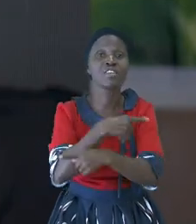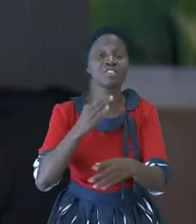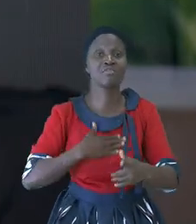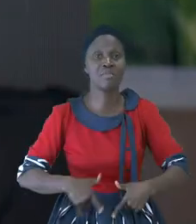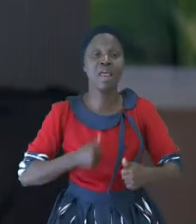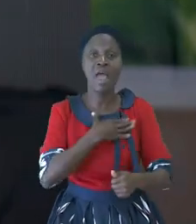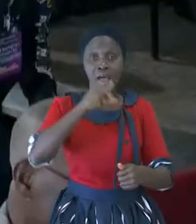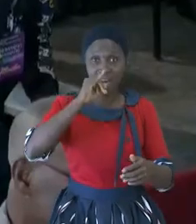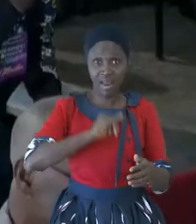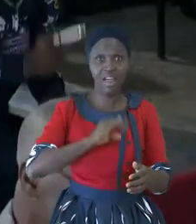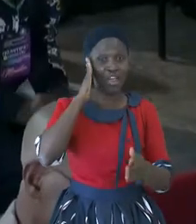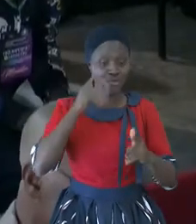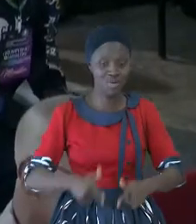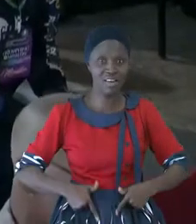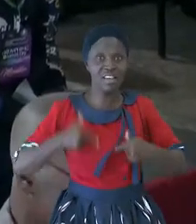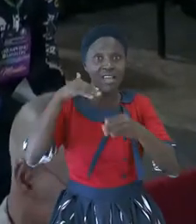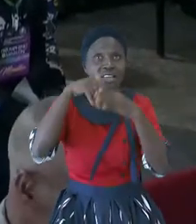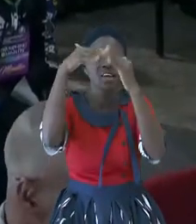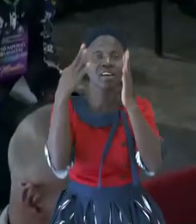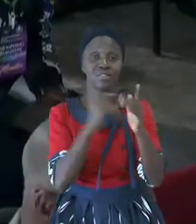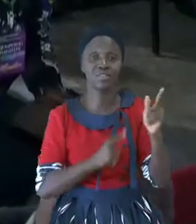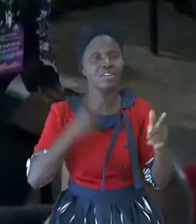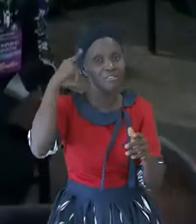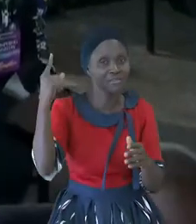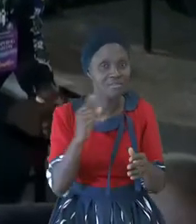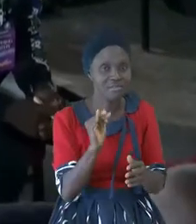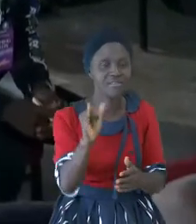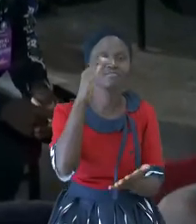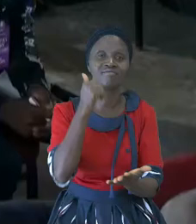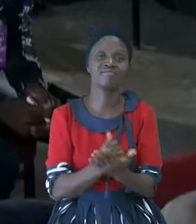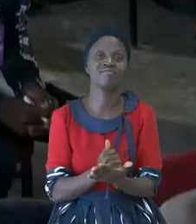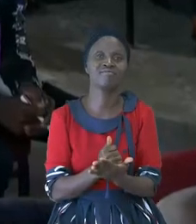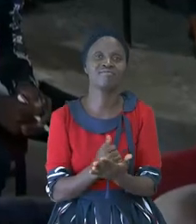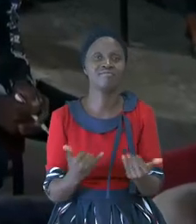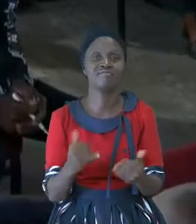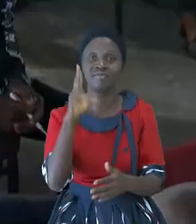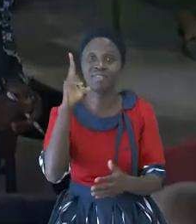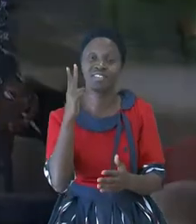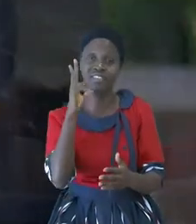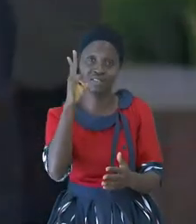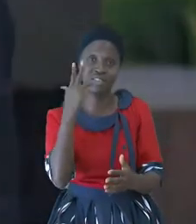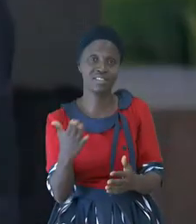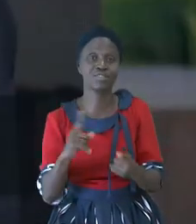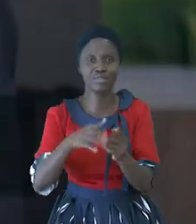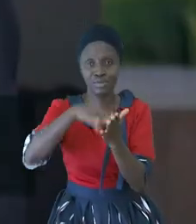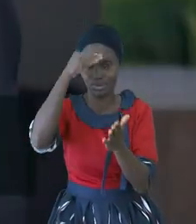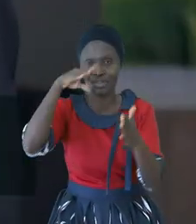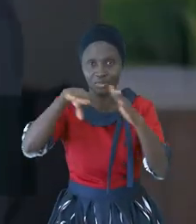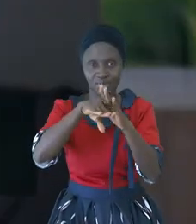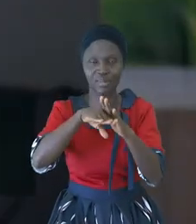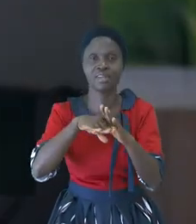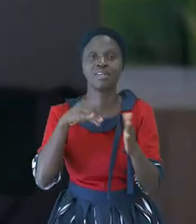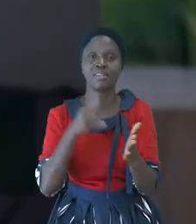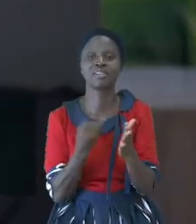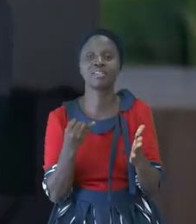Lord forever. Three things. Number one, the overflowing cup of his peculiar